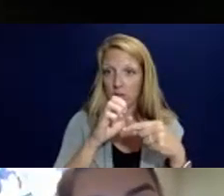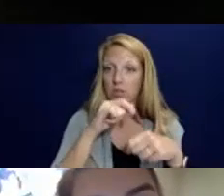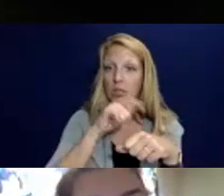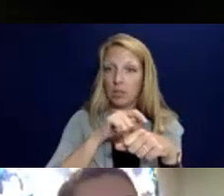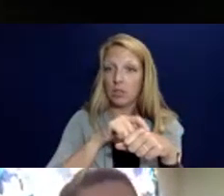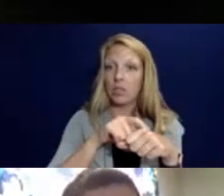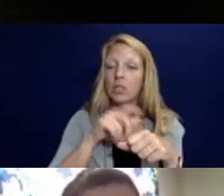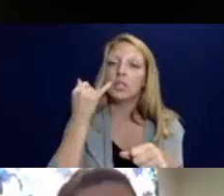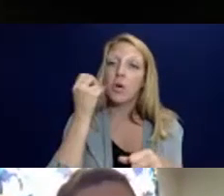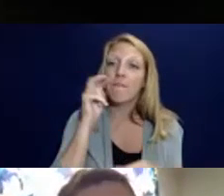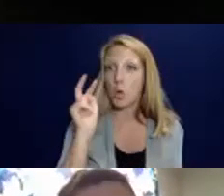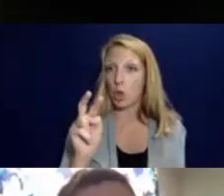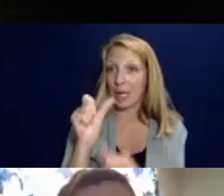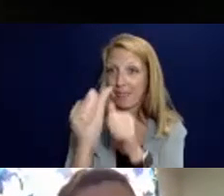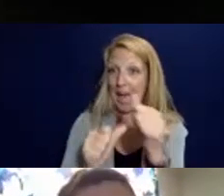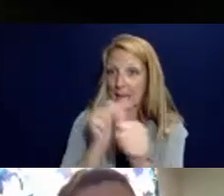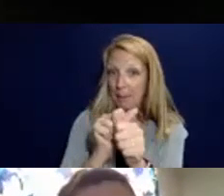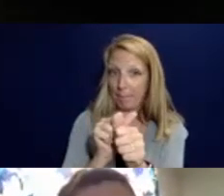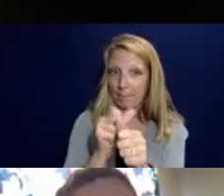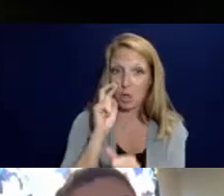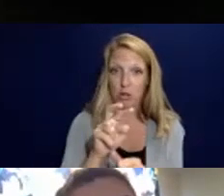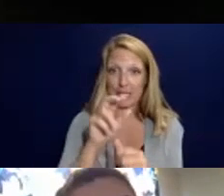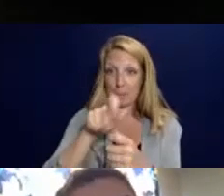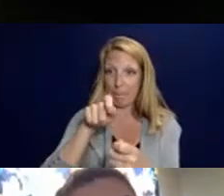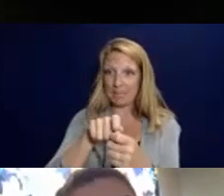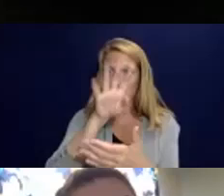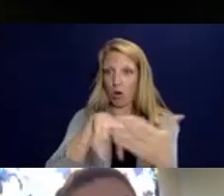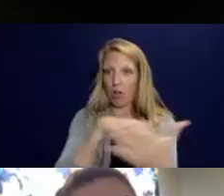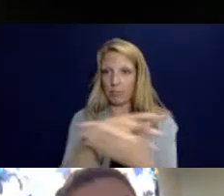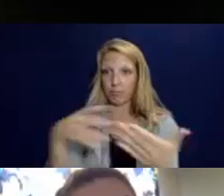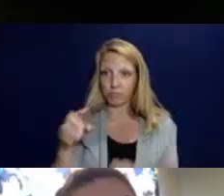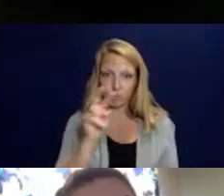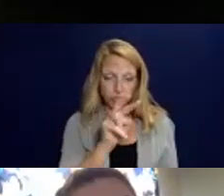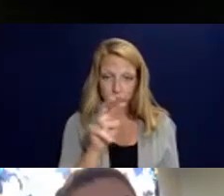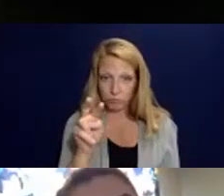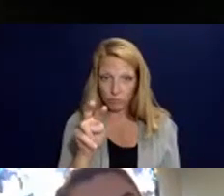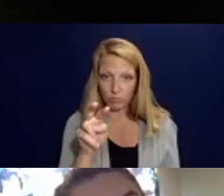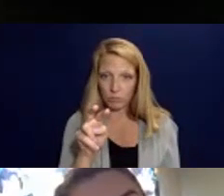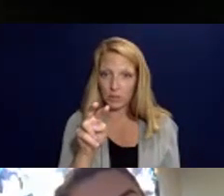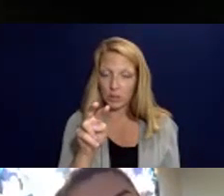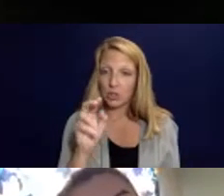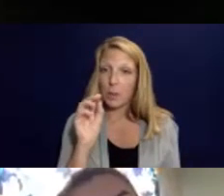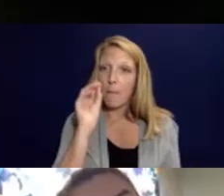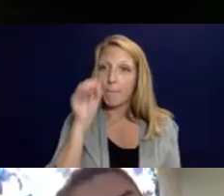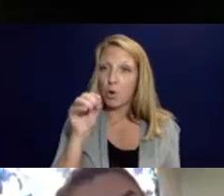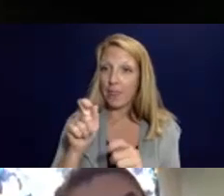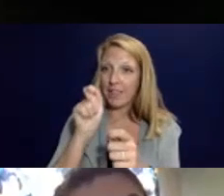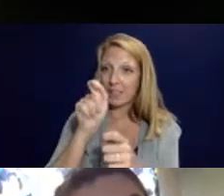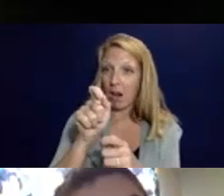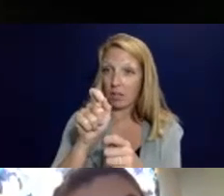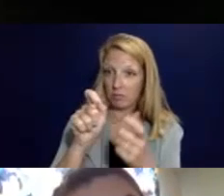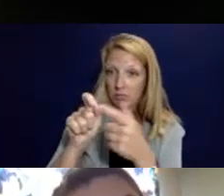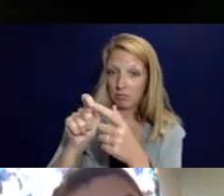looking up the atom, looking at its position, just put the dot that represents an